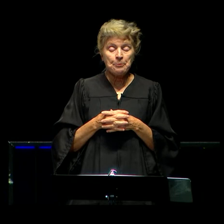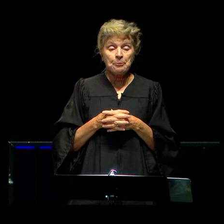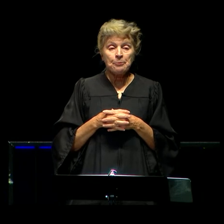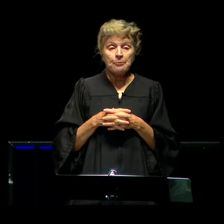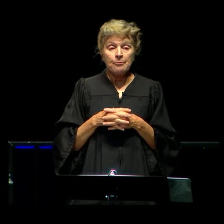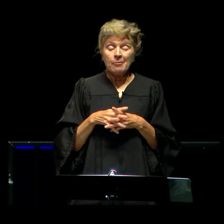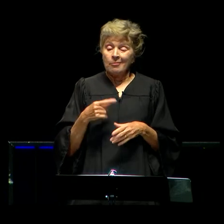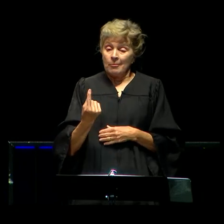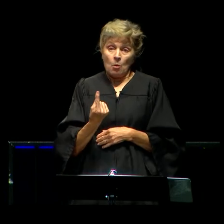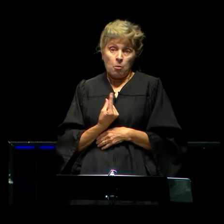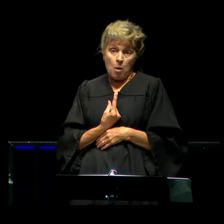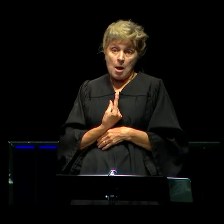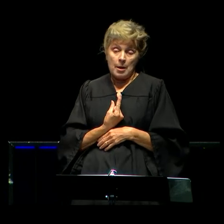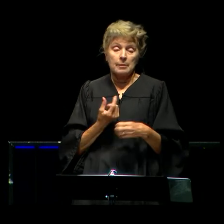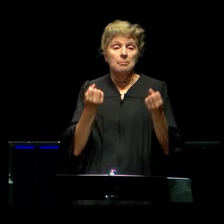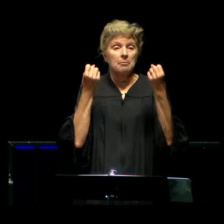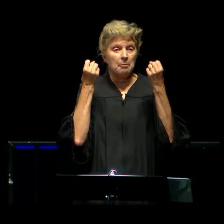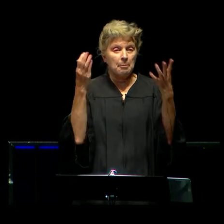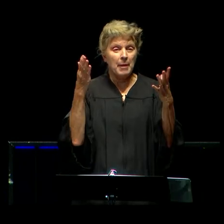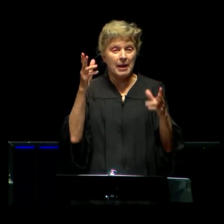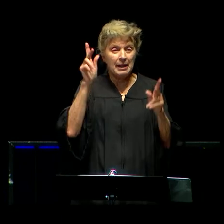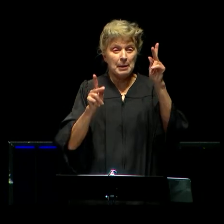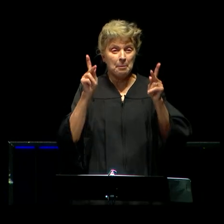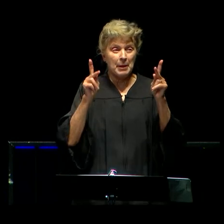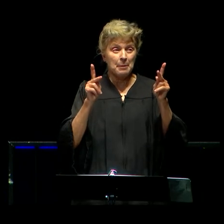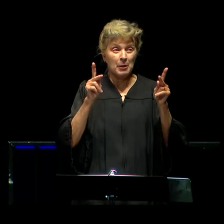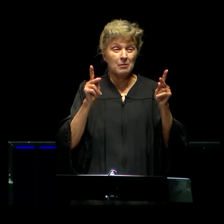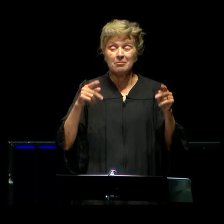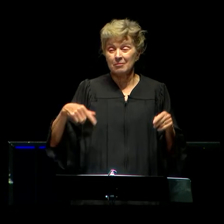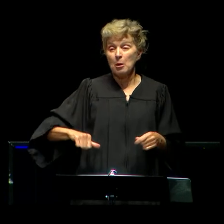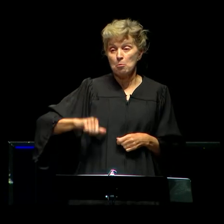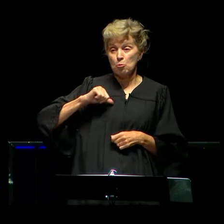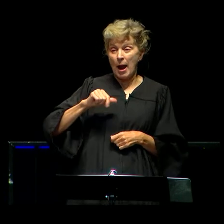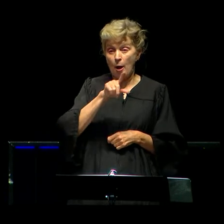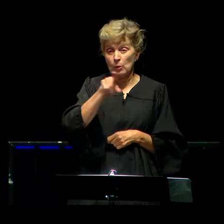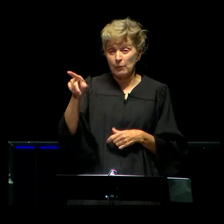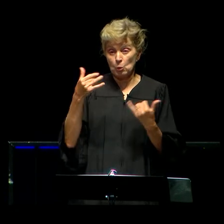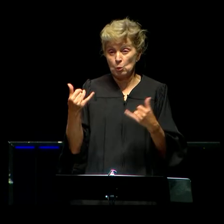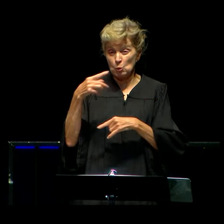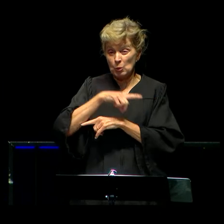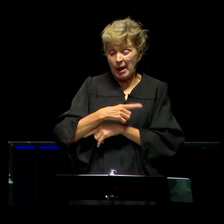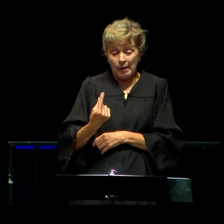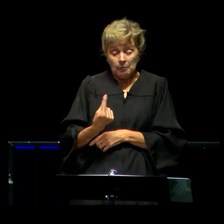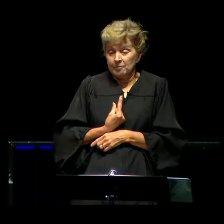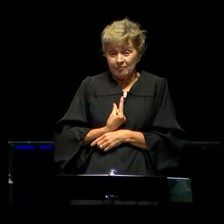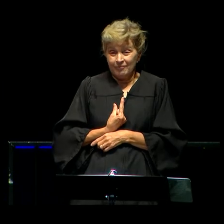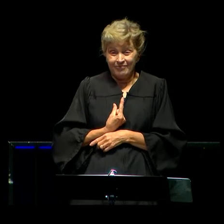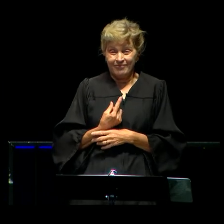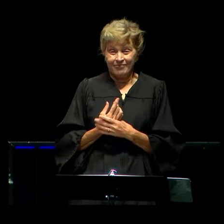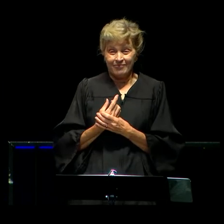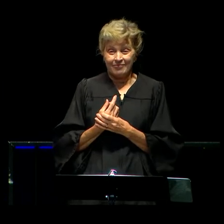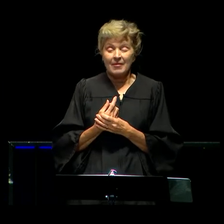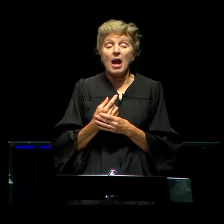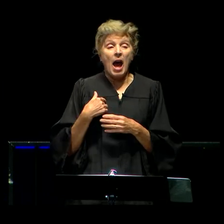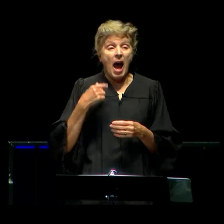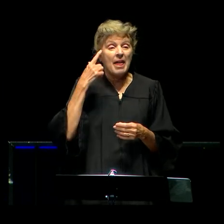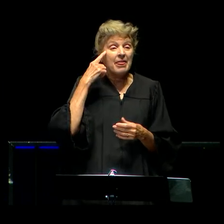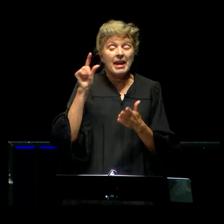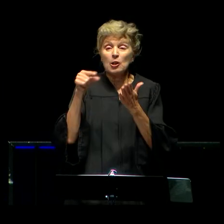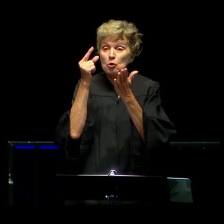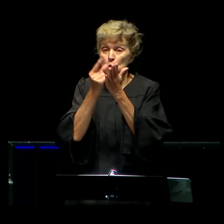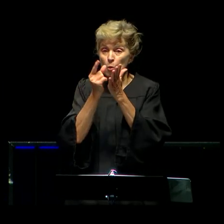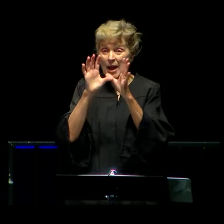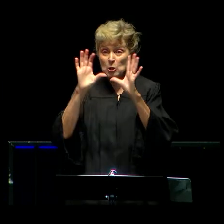I'm one of the many people who are very proud of you today. But I think our graduating